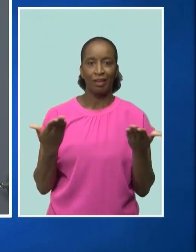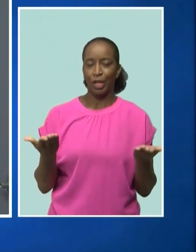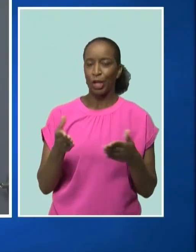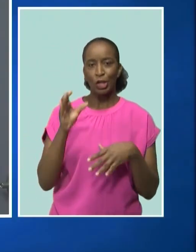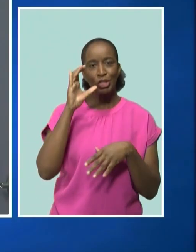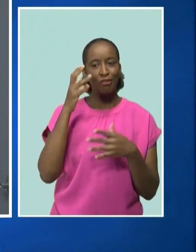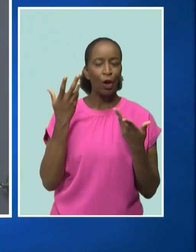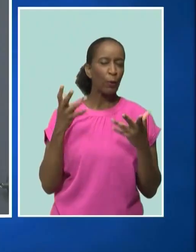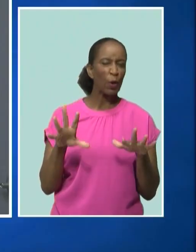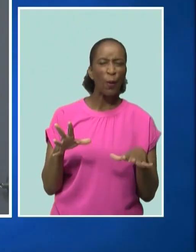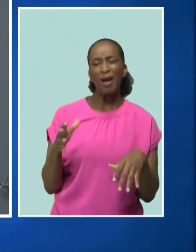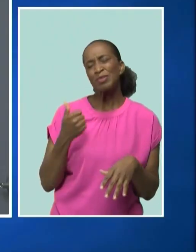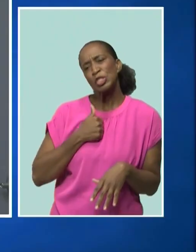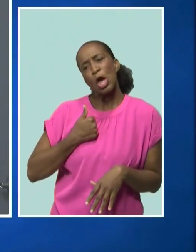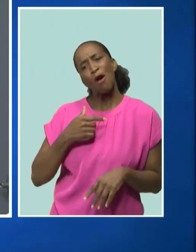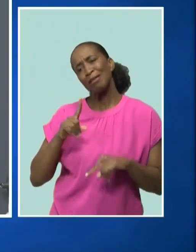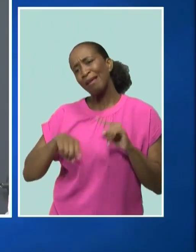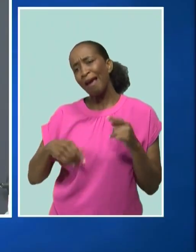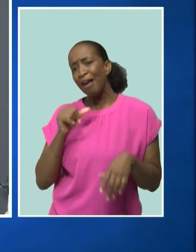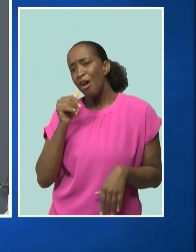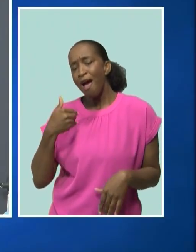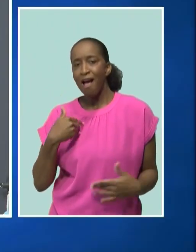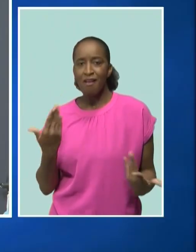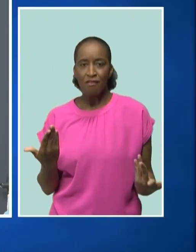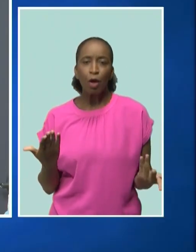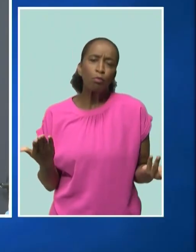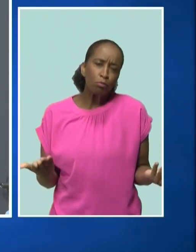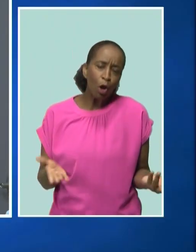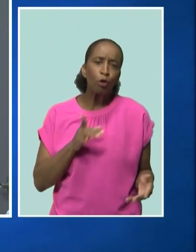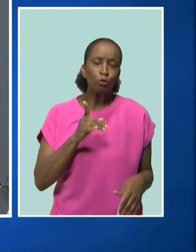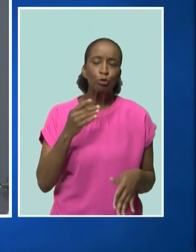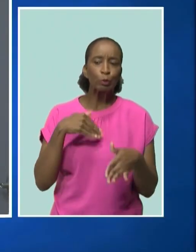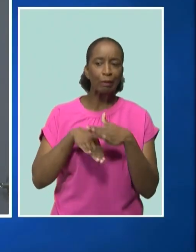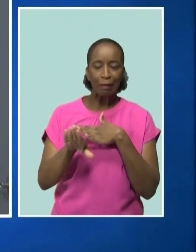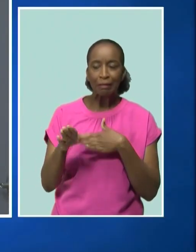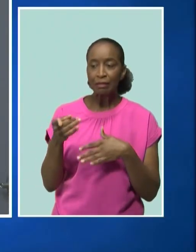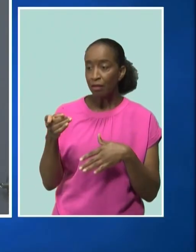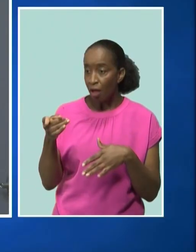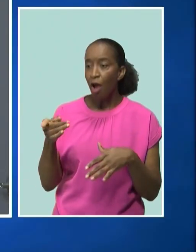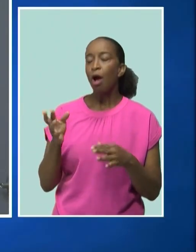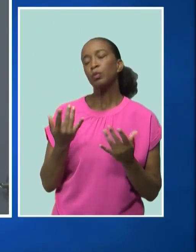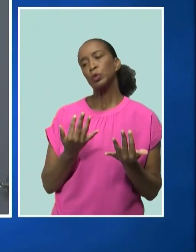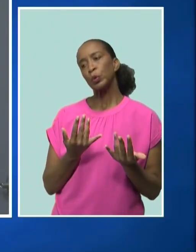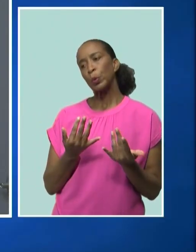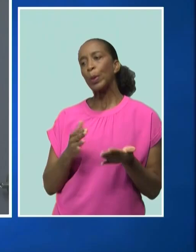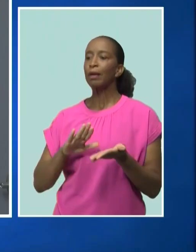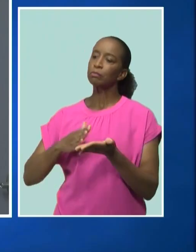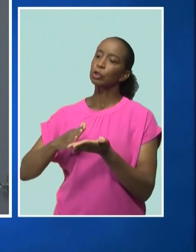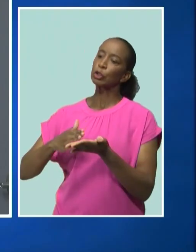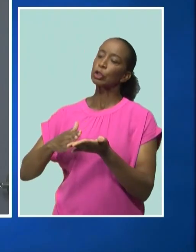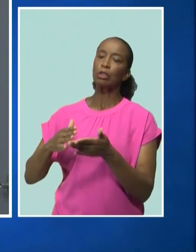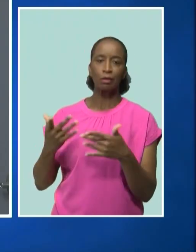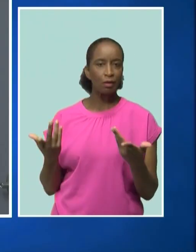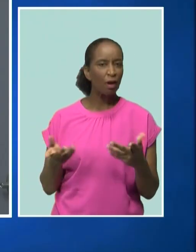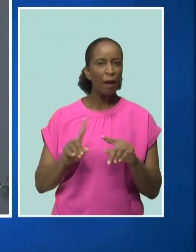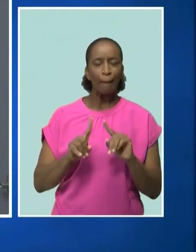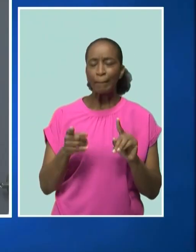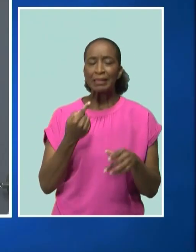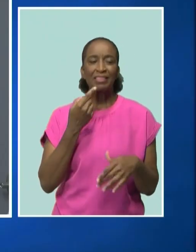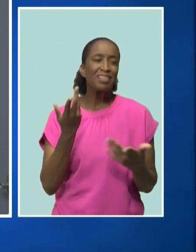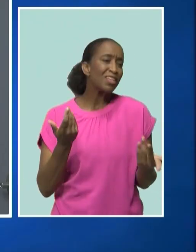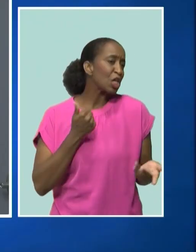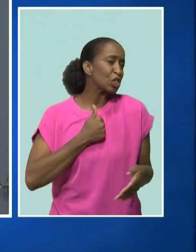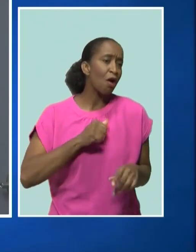is known for having the product available. We may not have it cooked because you're going to be close to closing and you have to wait and you offer a wait time, but we pride ourselves on